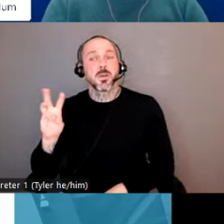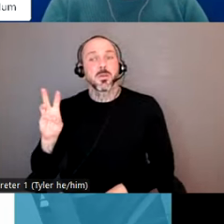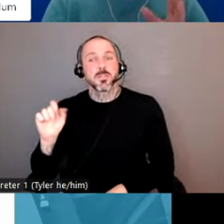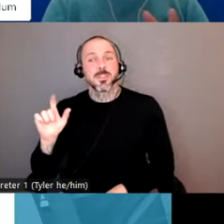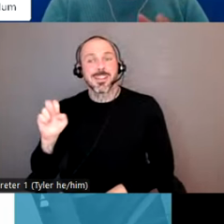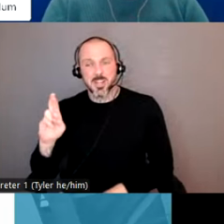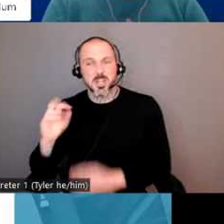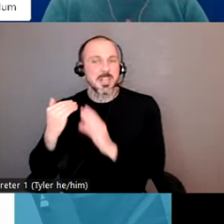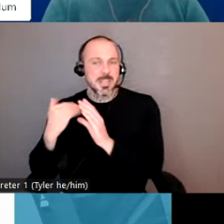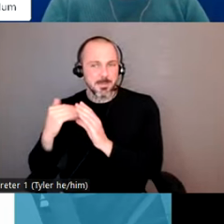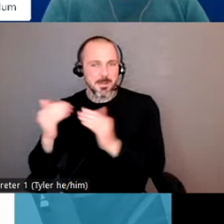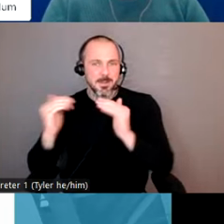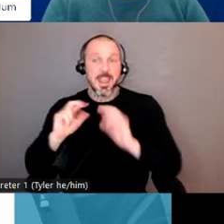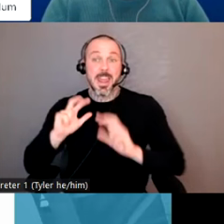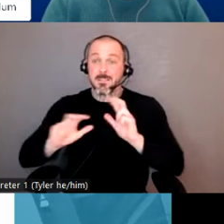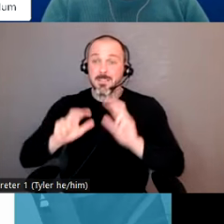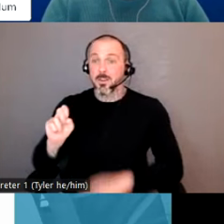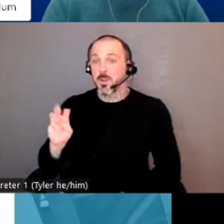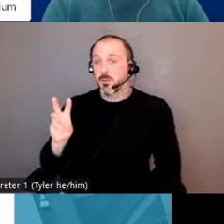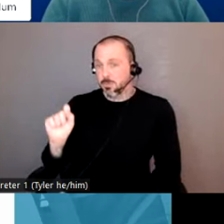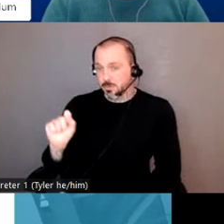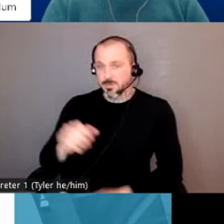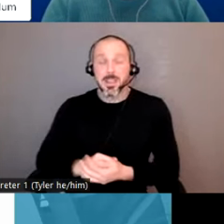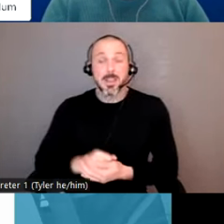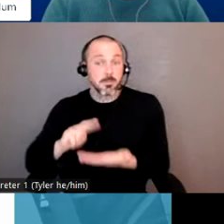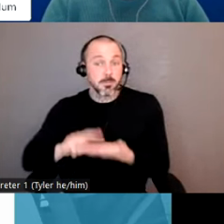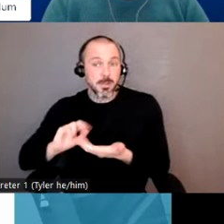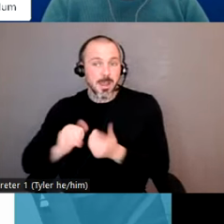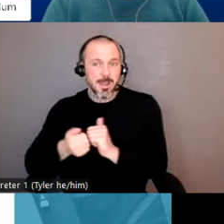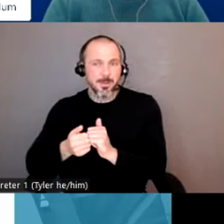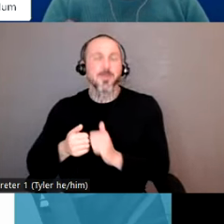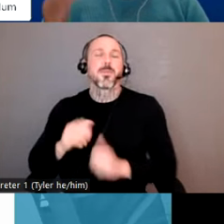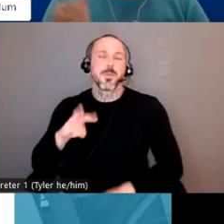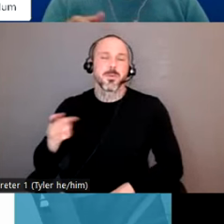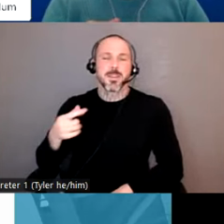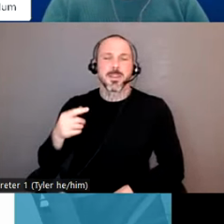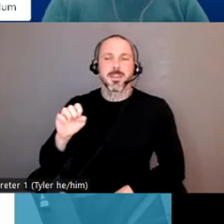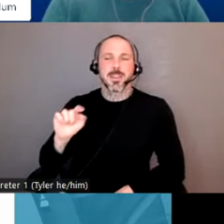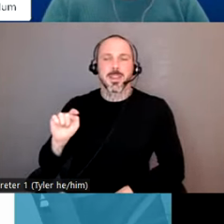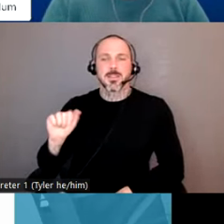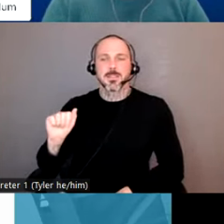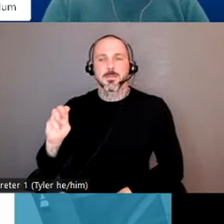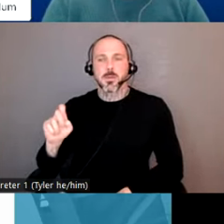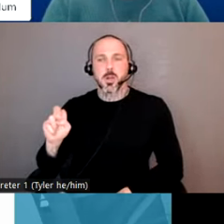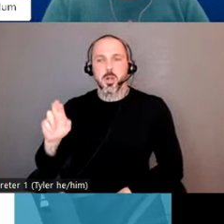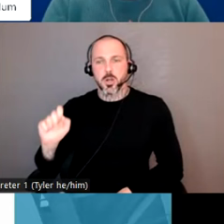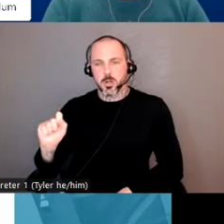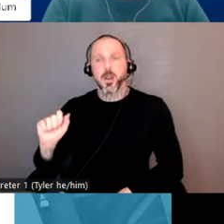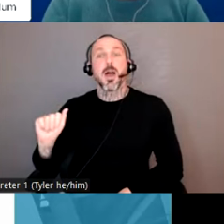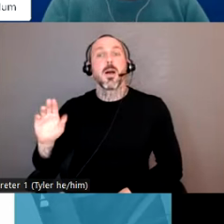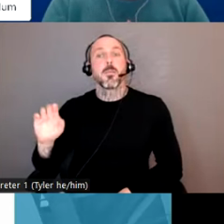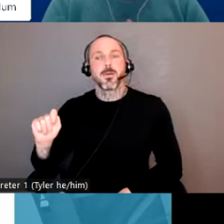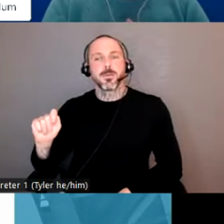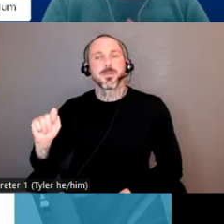Investor News, and you can subscribe to that through getsmarteraboutmoney.ca. And we have a lot of different social